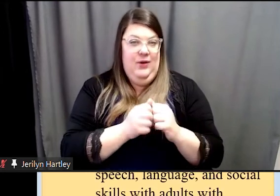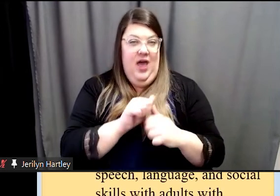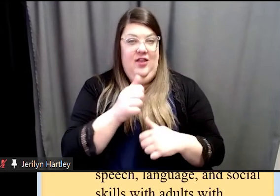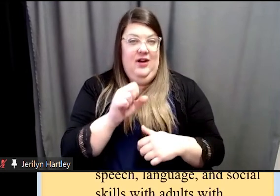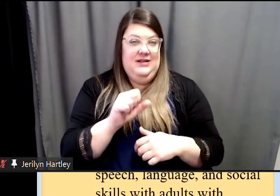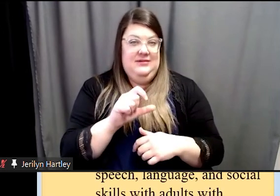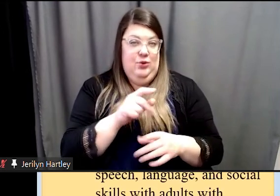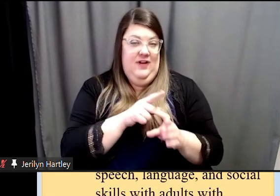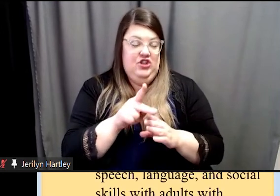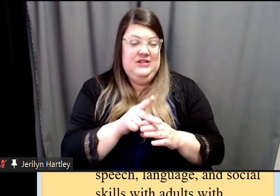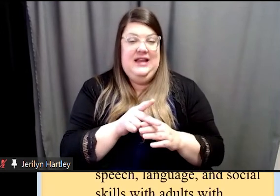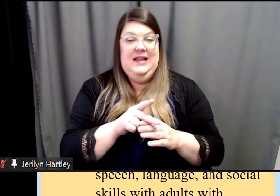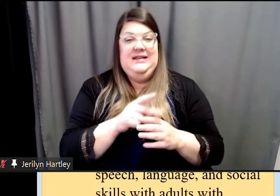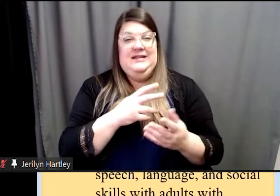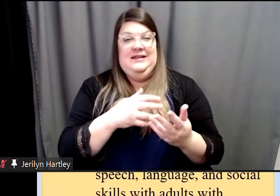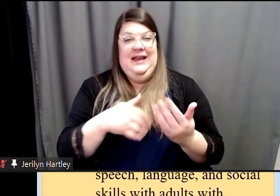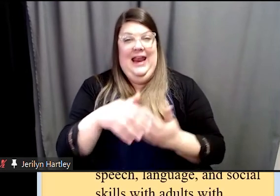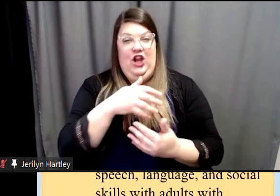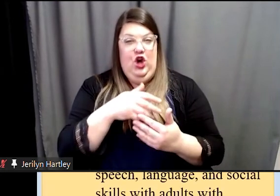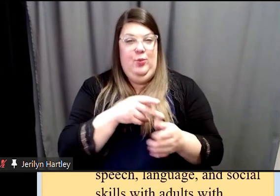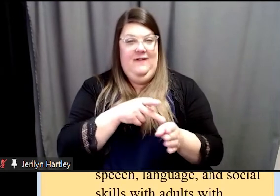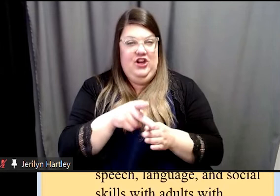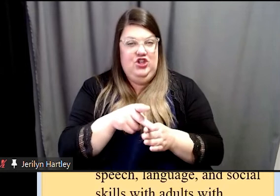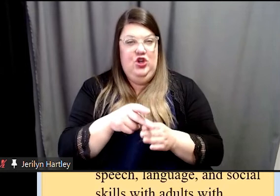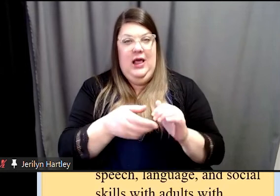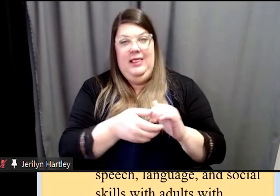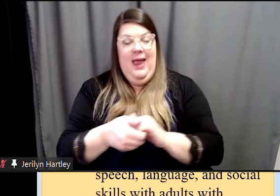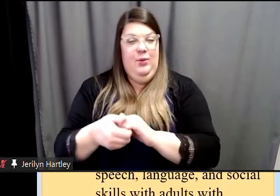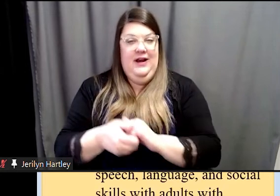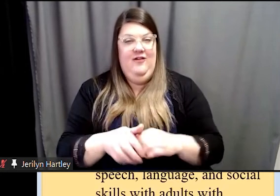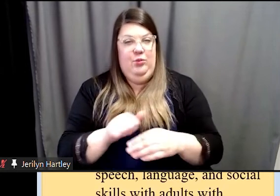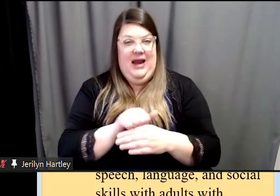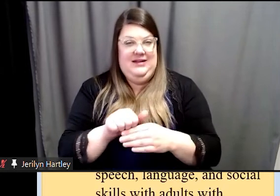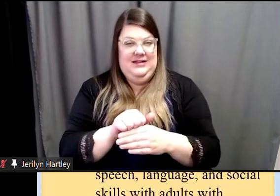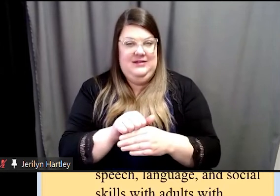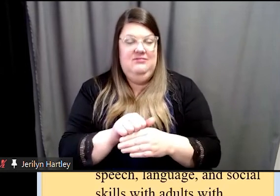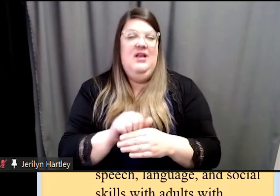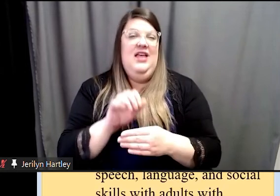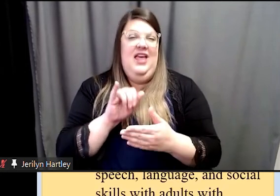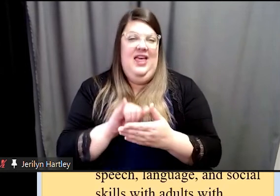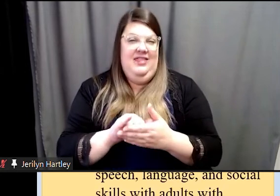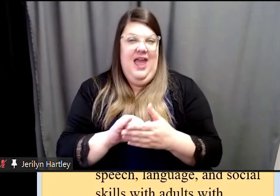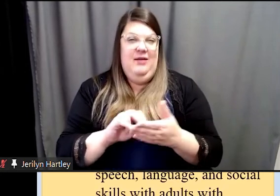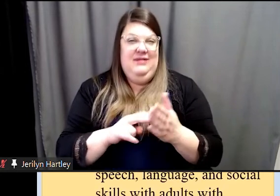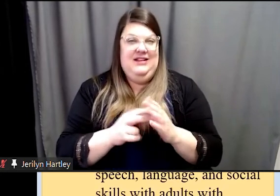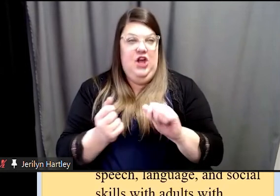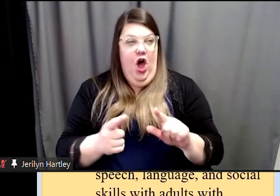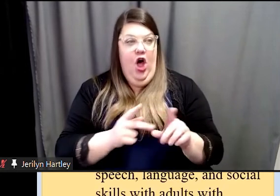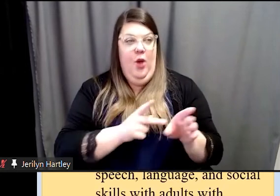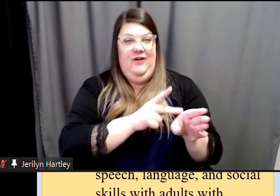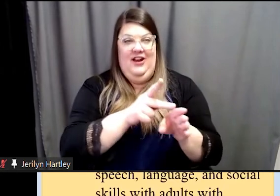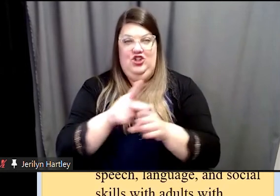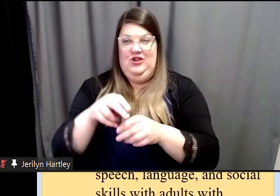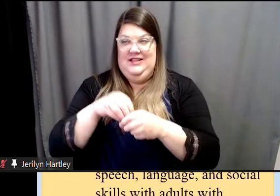the interprofessional collaborative practice. This practice kind of brings together all professionals involved in a